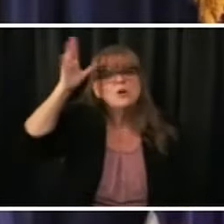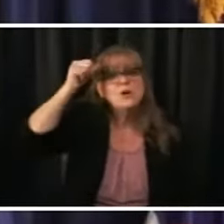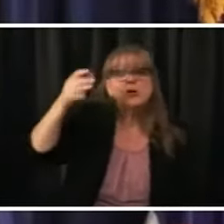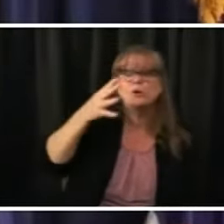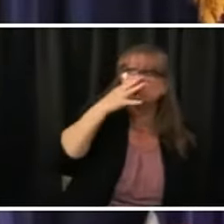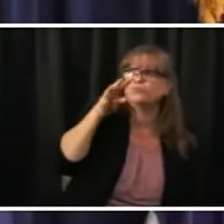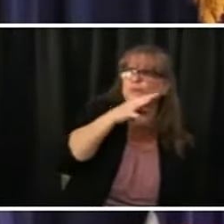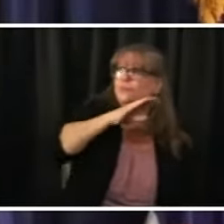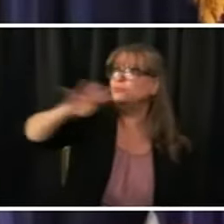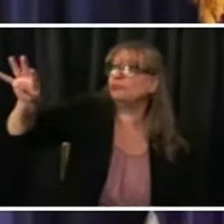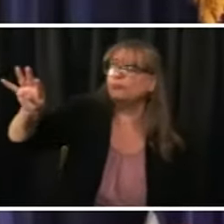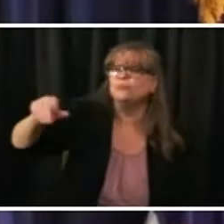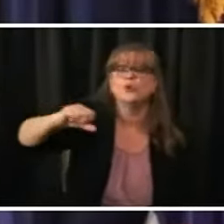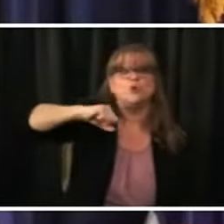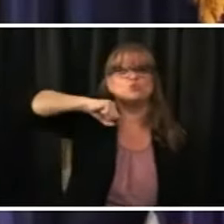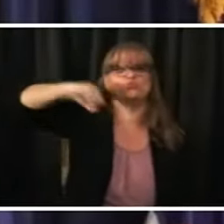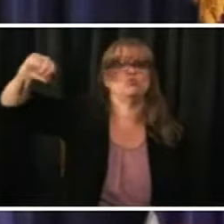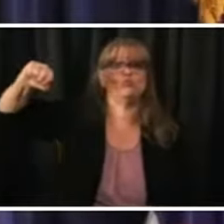point, they seem to be